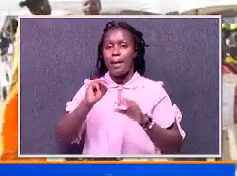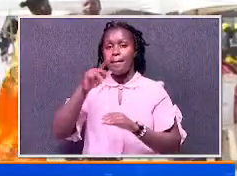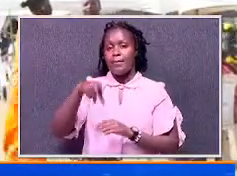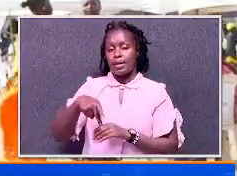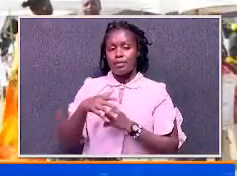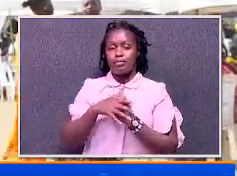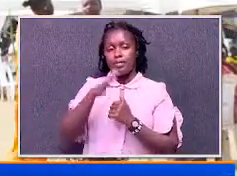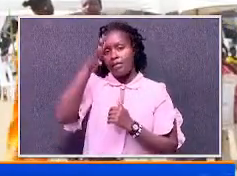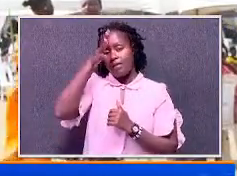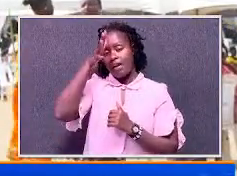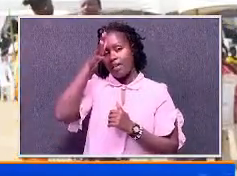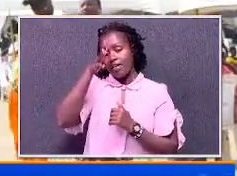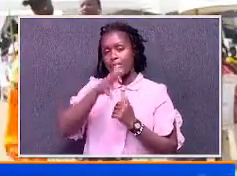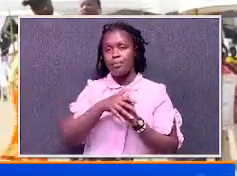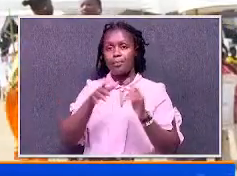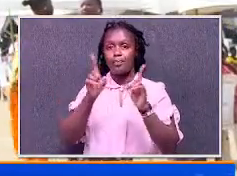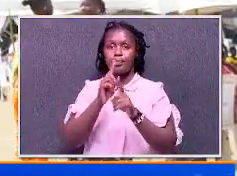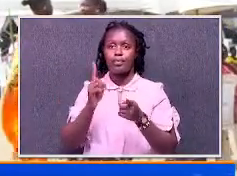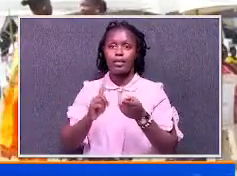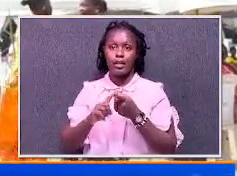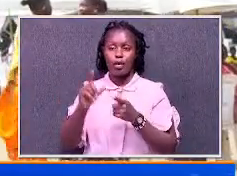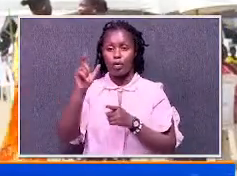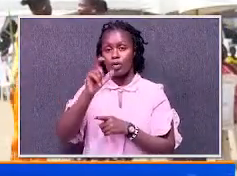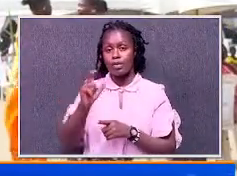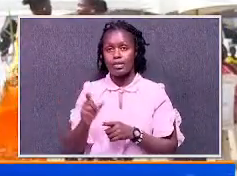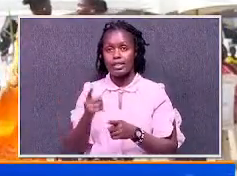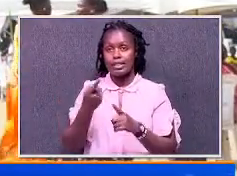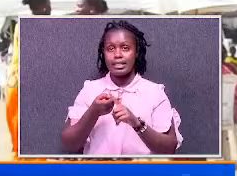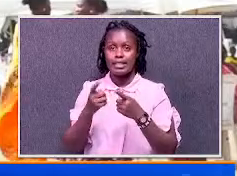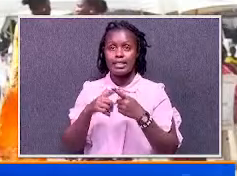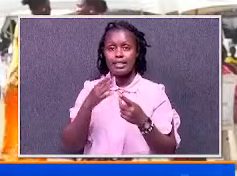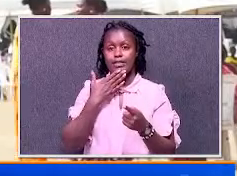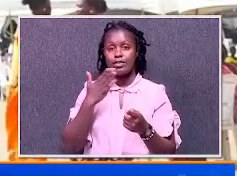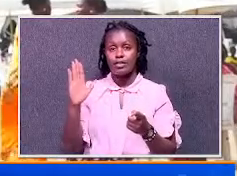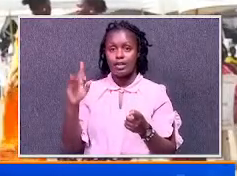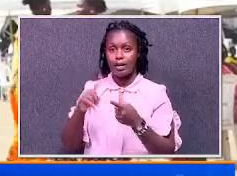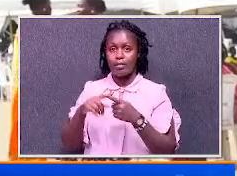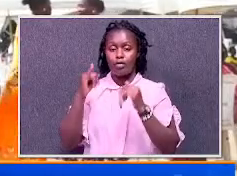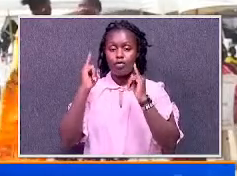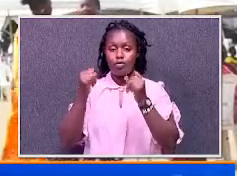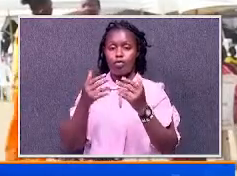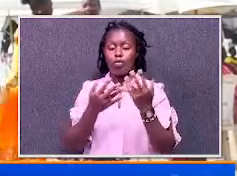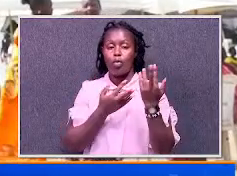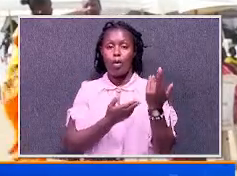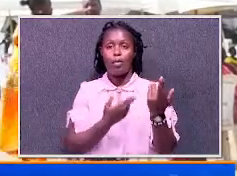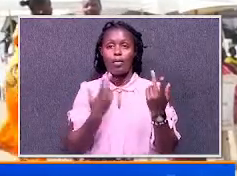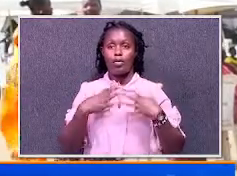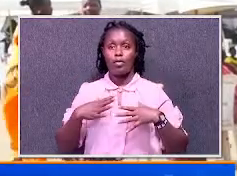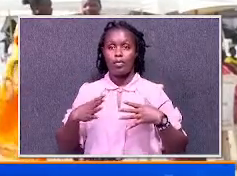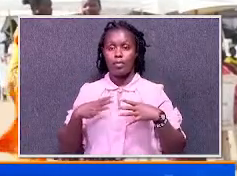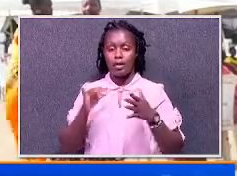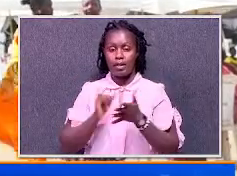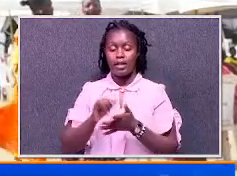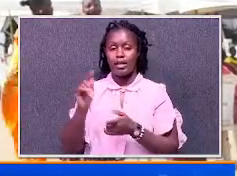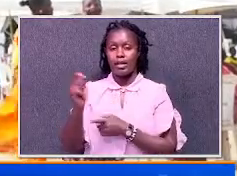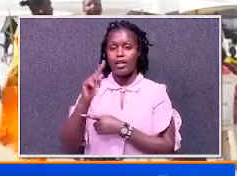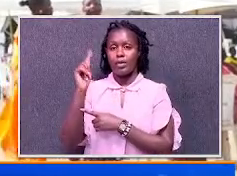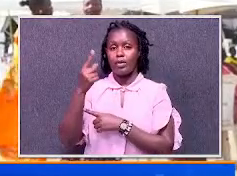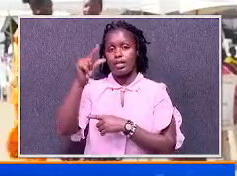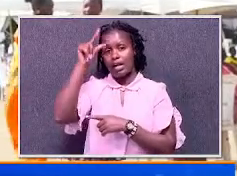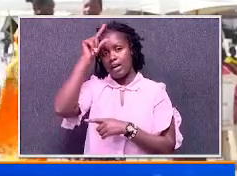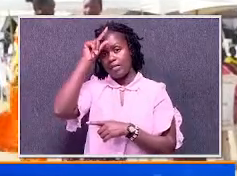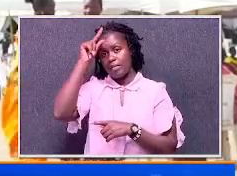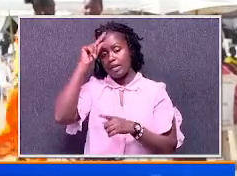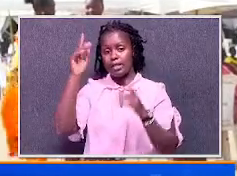maiden visit at the coastal region since his inauguration has brought new hopes to the Kwale residents that the Kenya Kwanza government